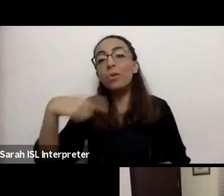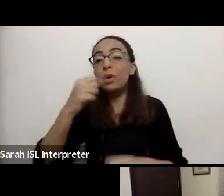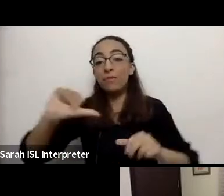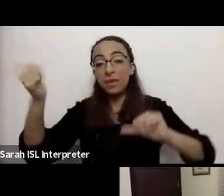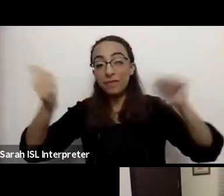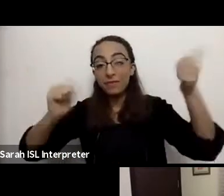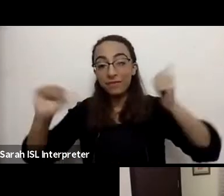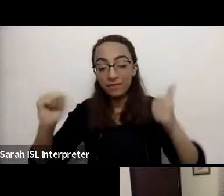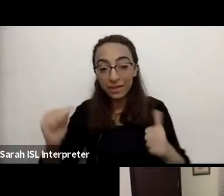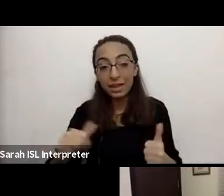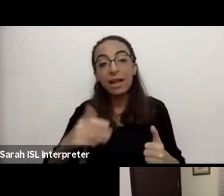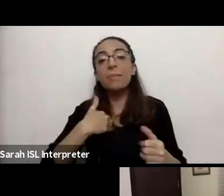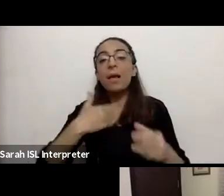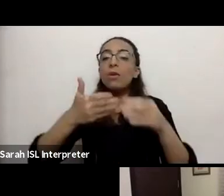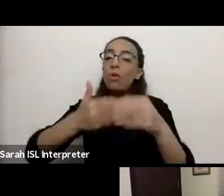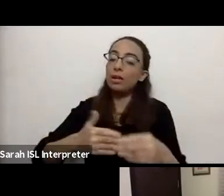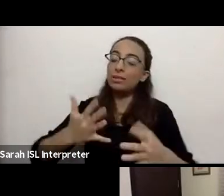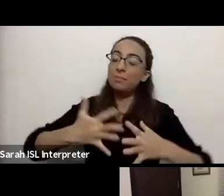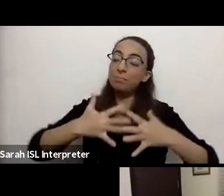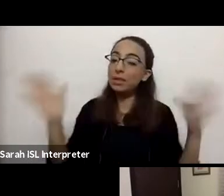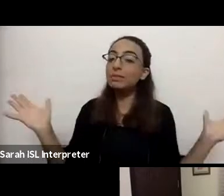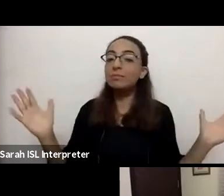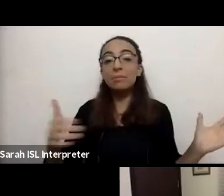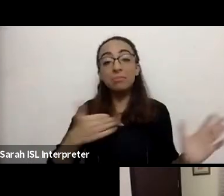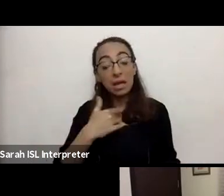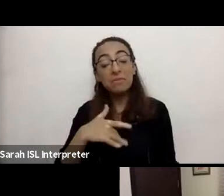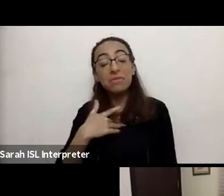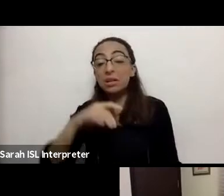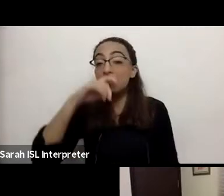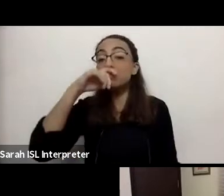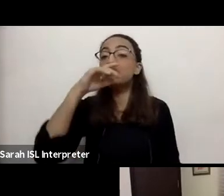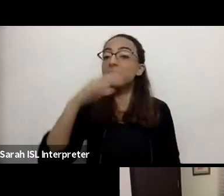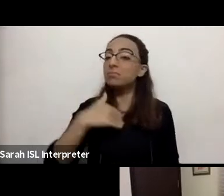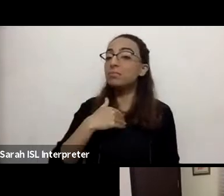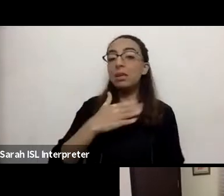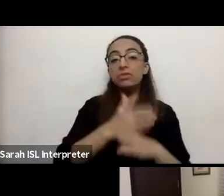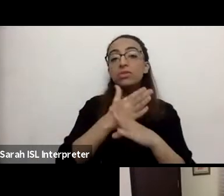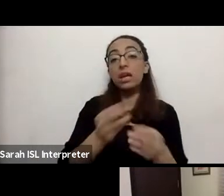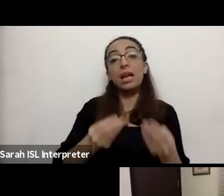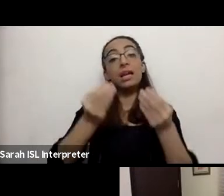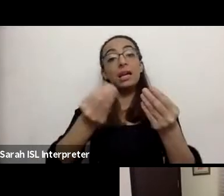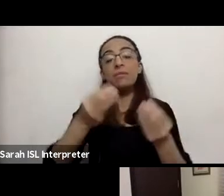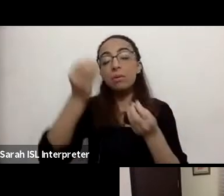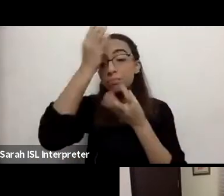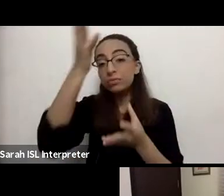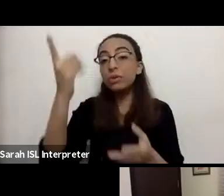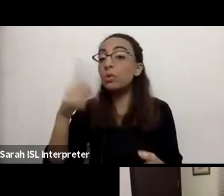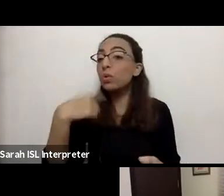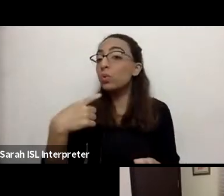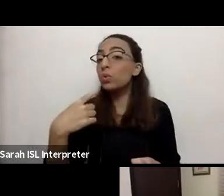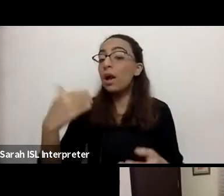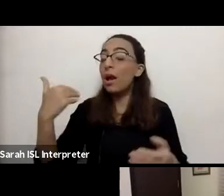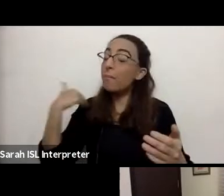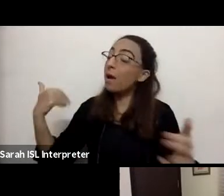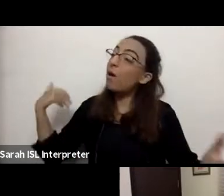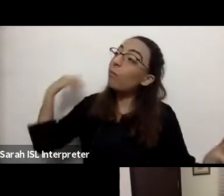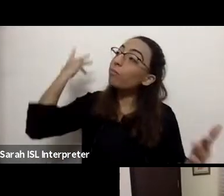the winners. And I take pride in sharing with all of you that over the